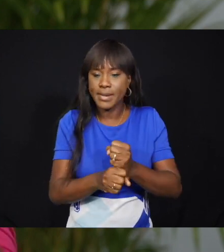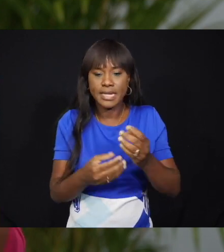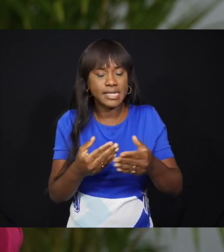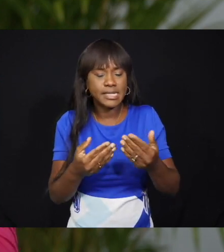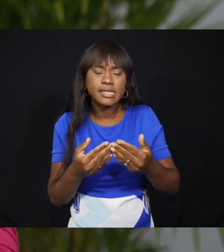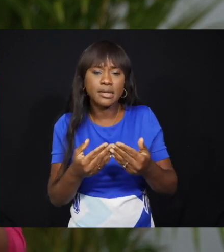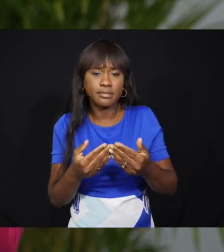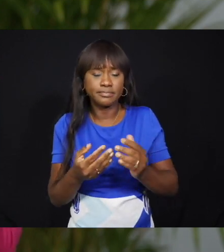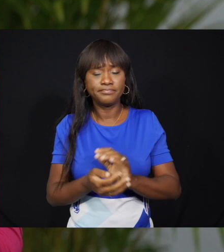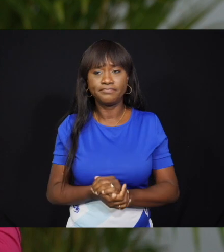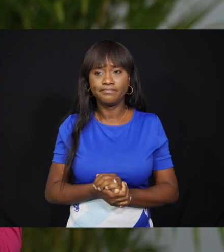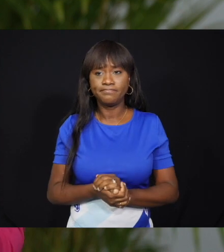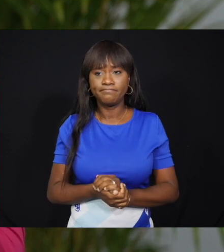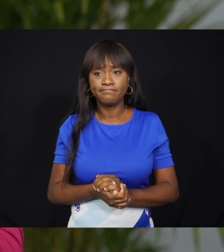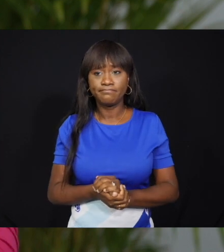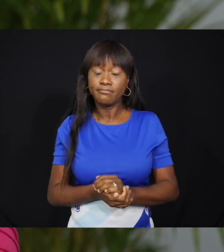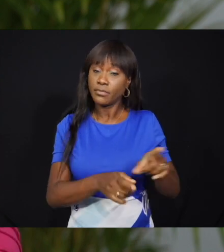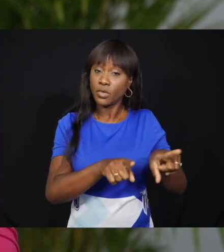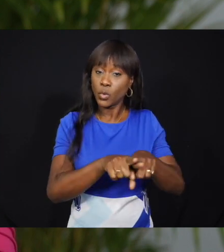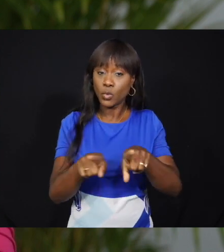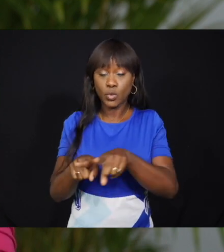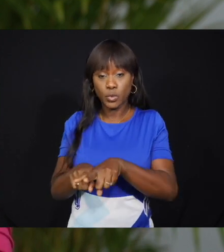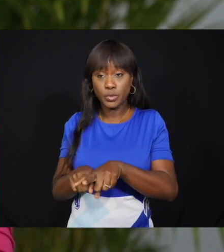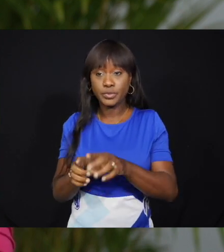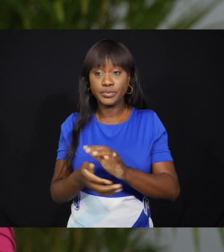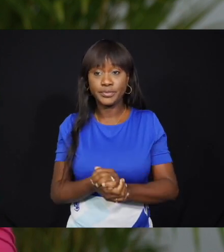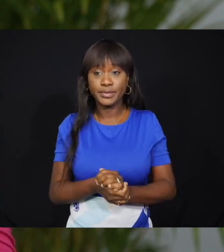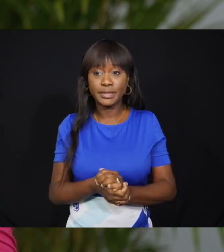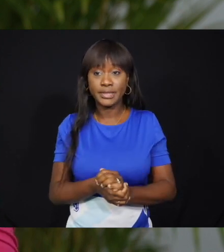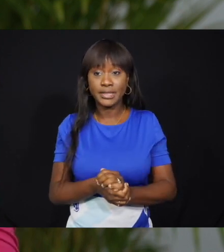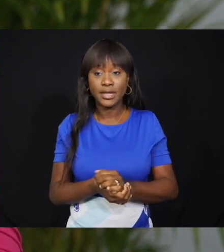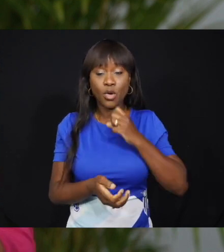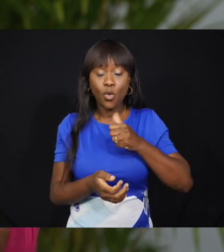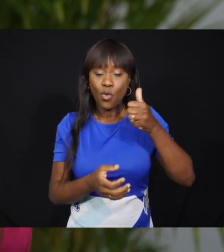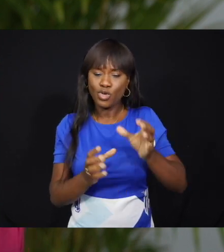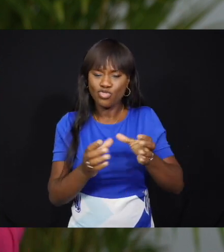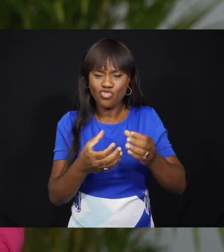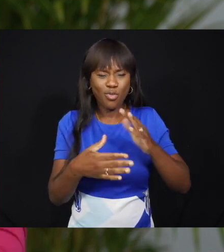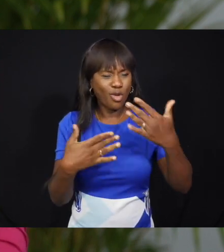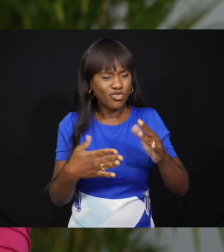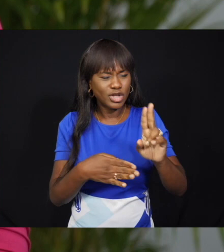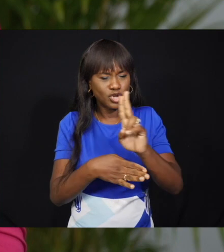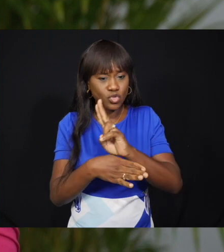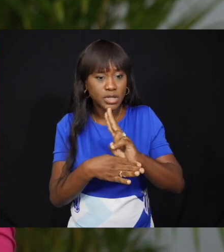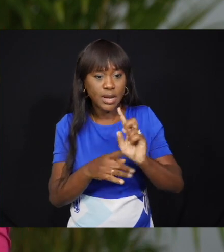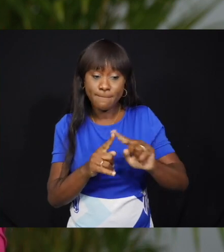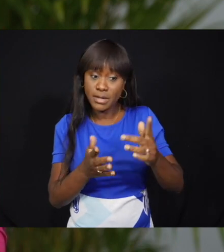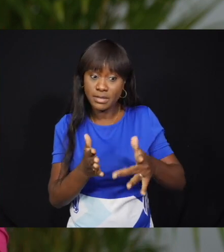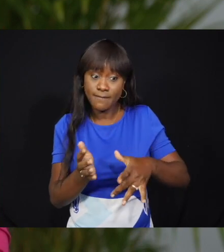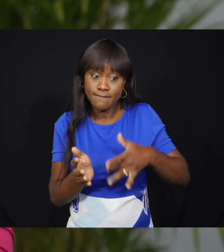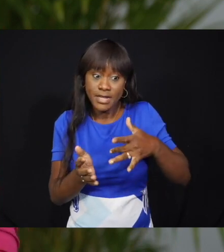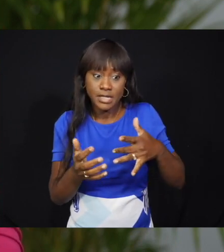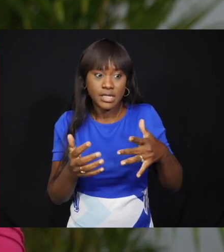things pertinent and relevant to whatever might be their affliction, and how they could make it easier to